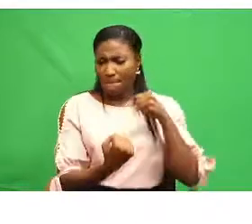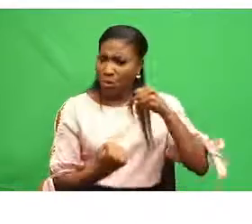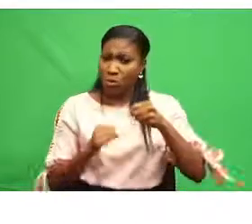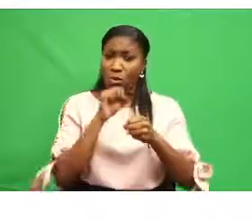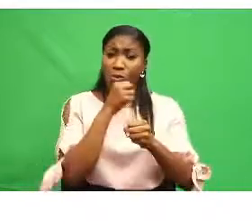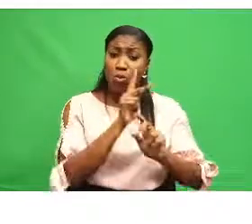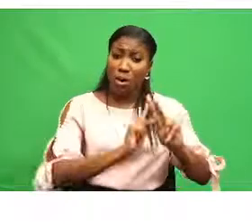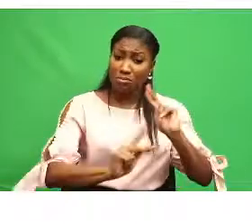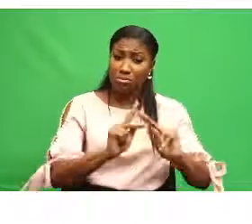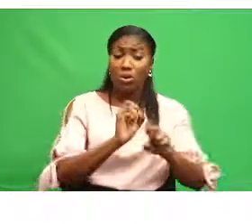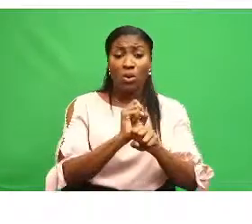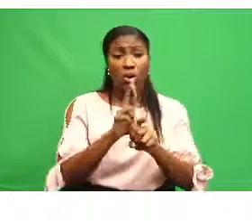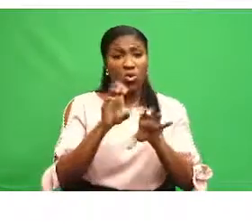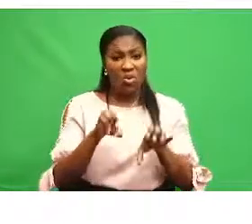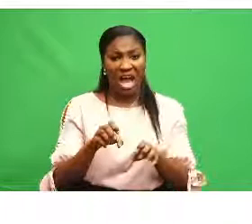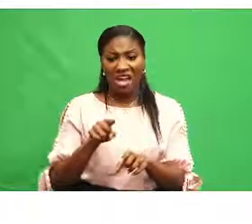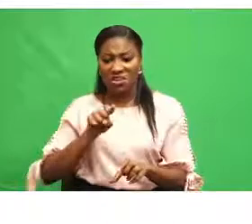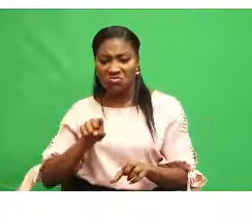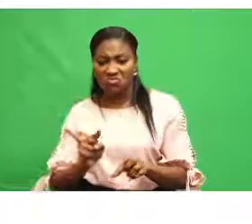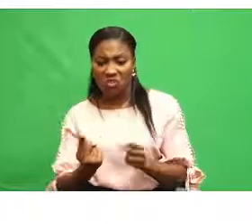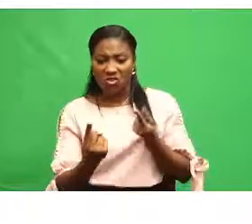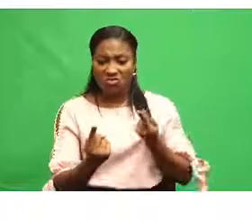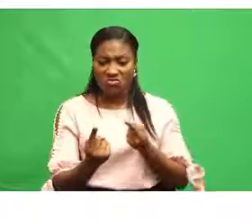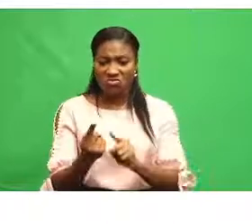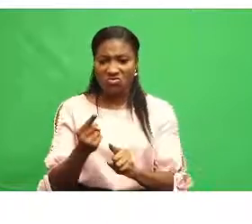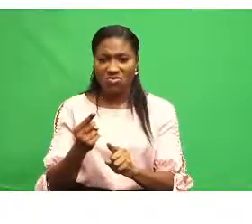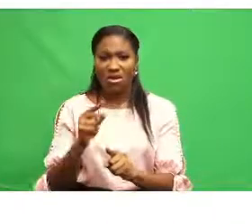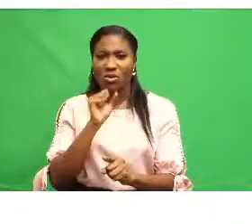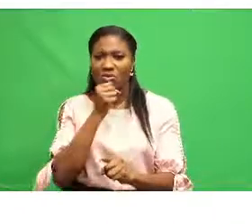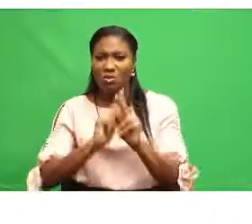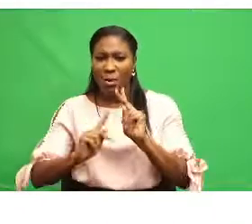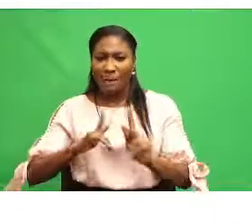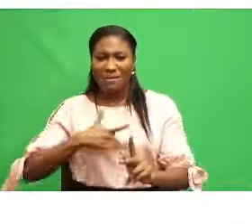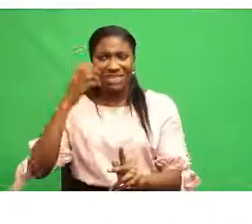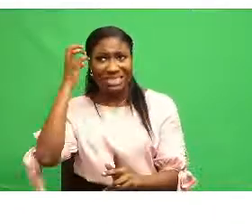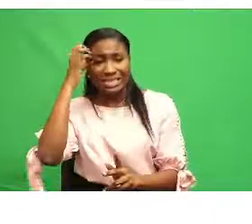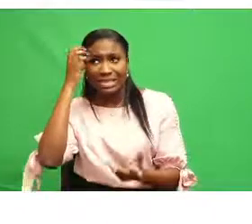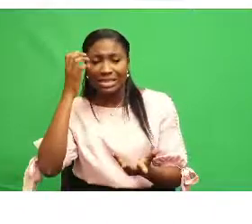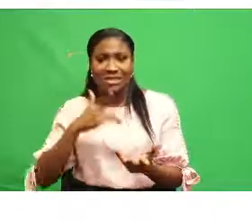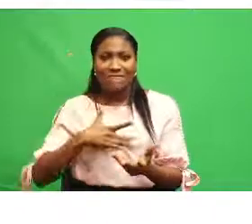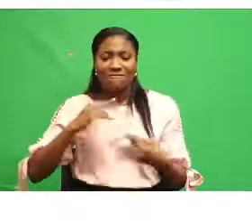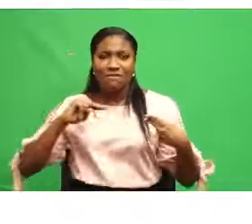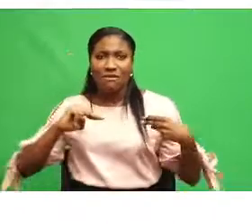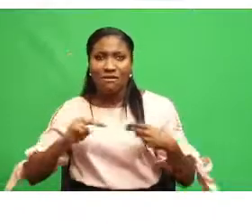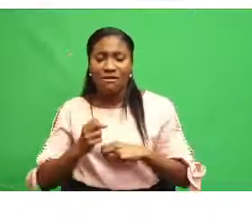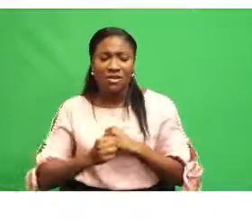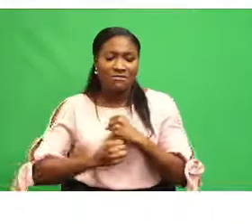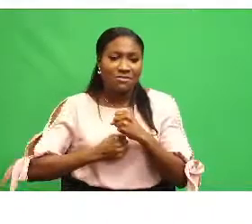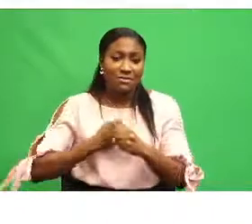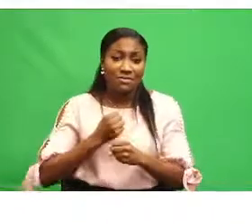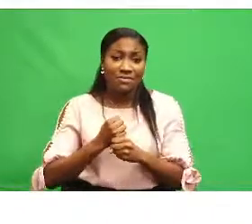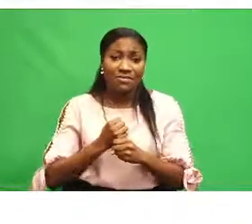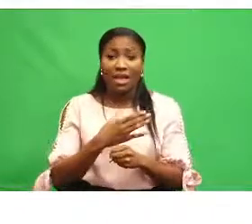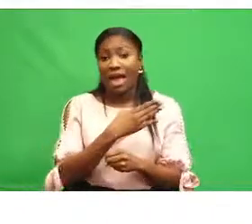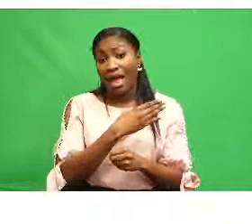be psychological, and of course what I'm here to just share on is